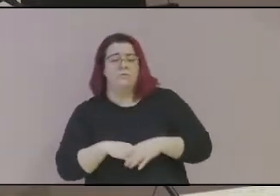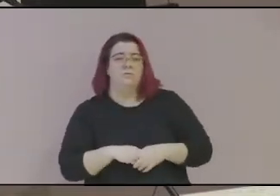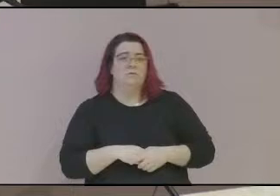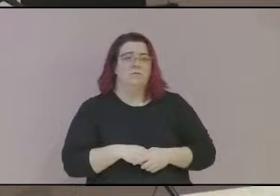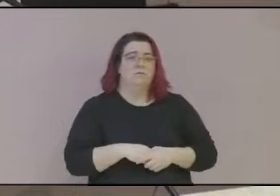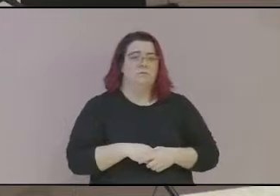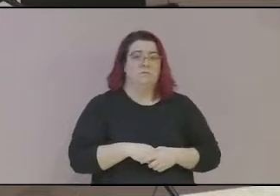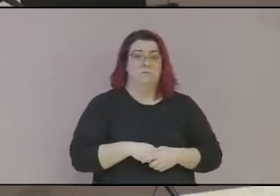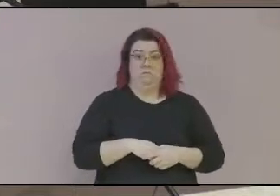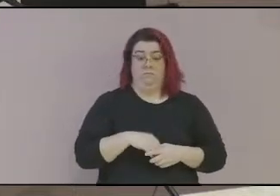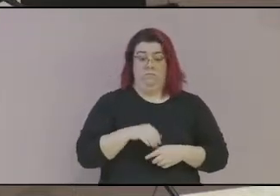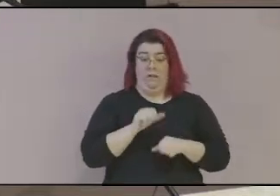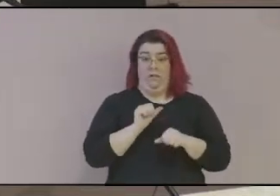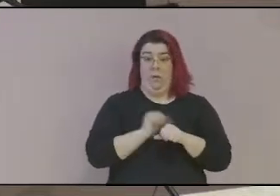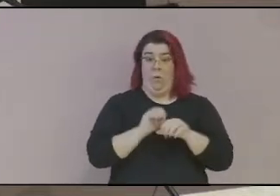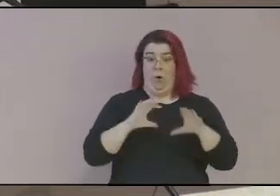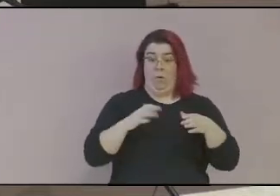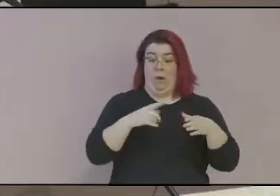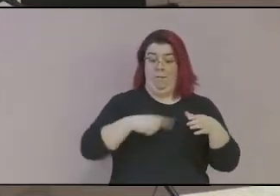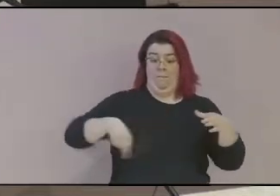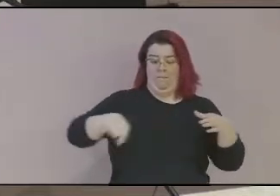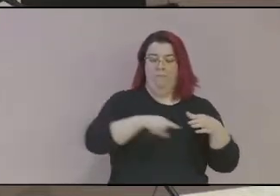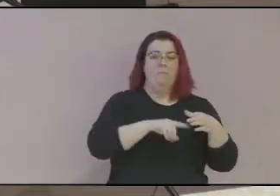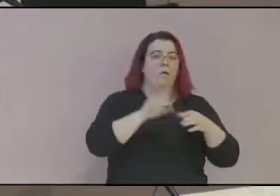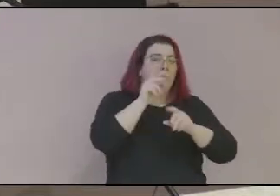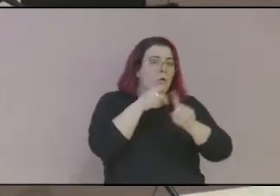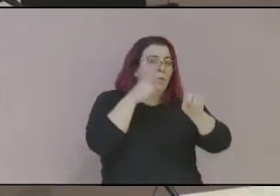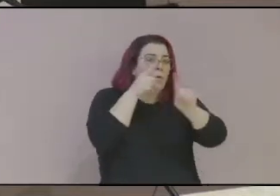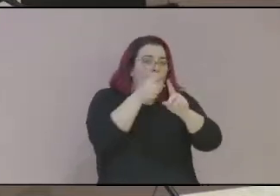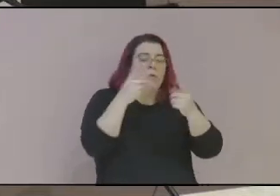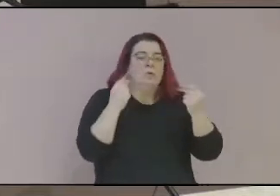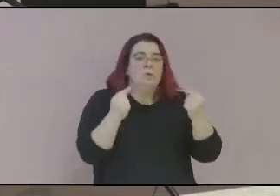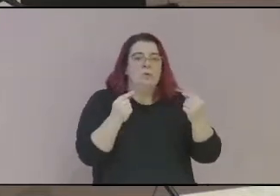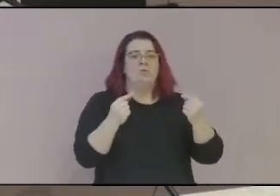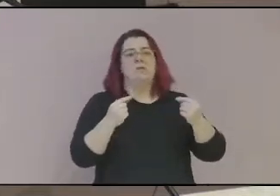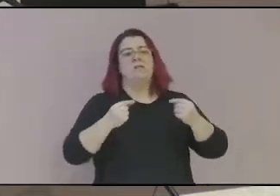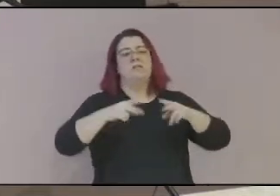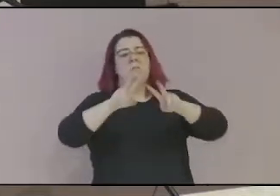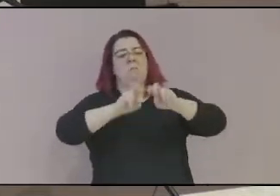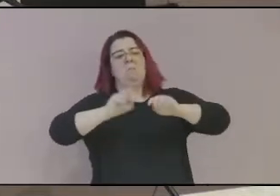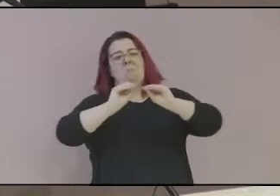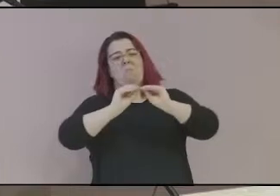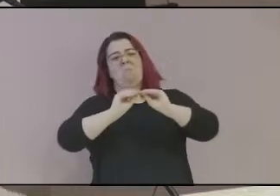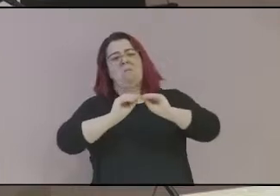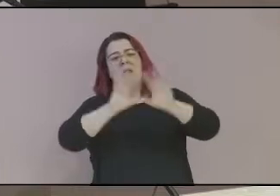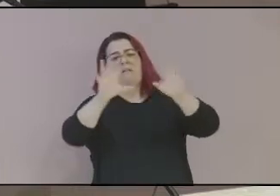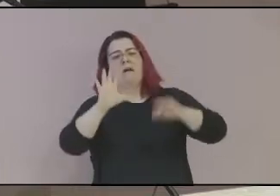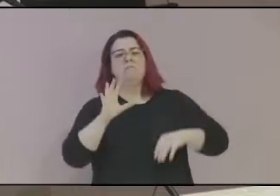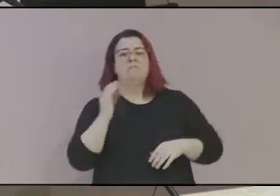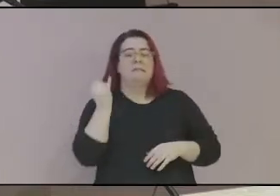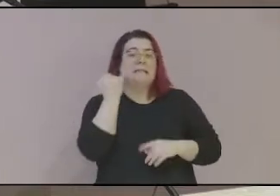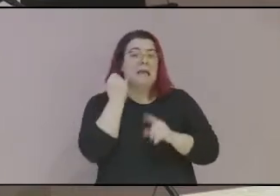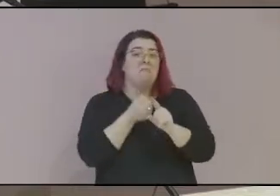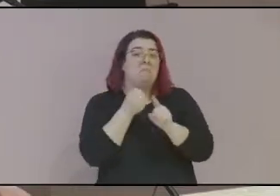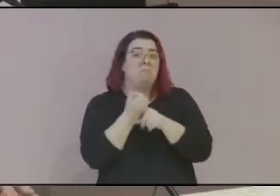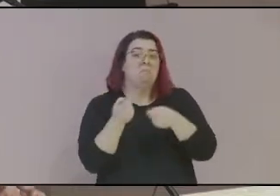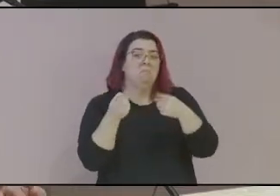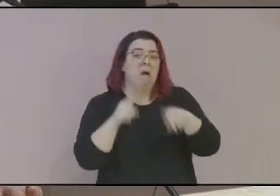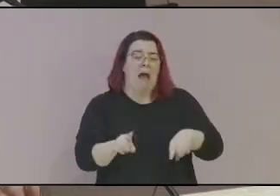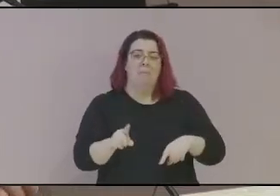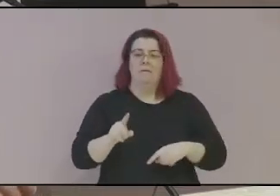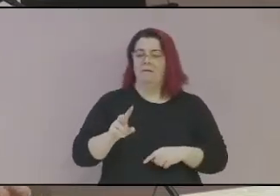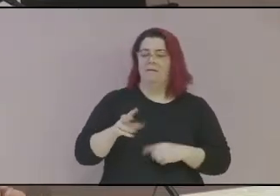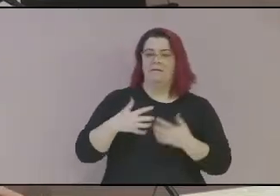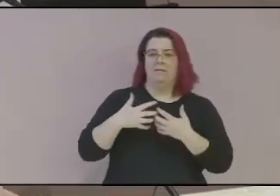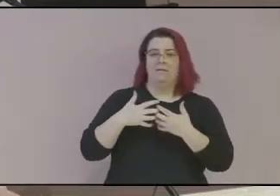work group was supposed to just clarify the ventilator component, who would get ventilators at this moment of